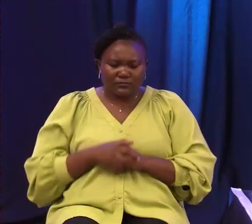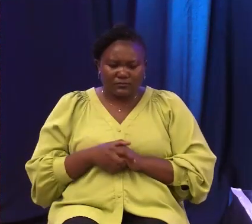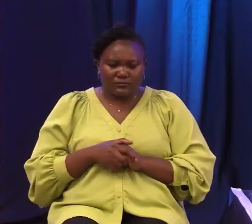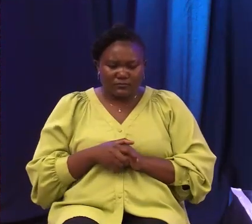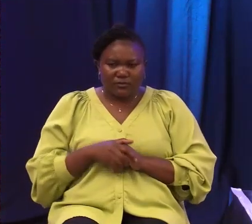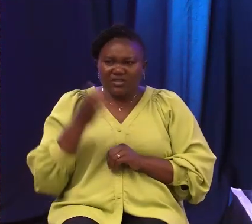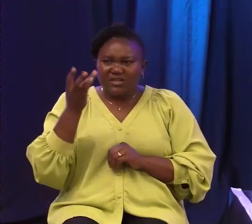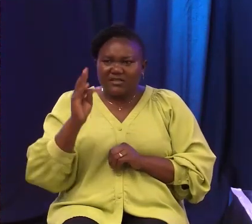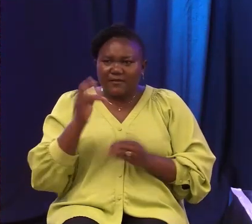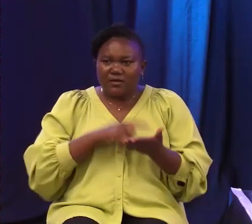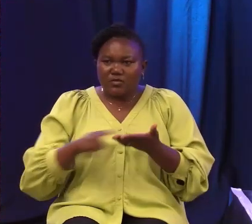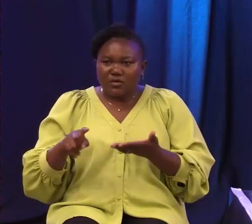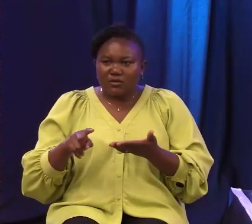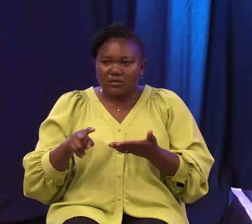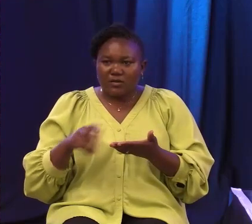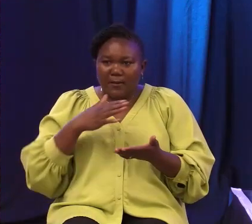Unfortunately, my sister